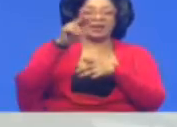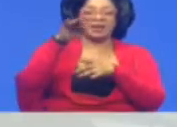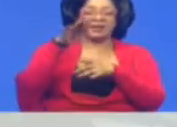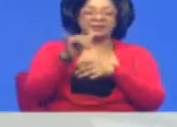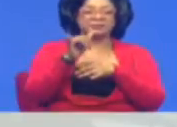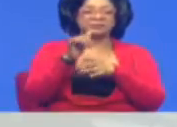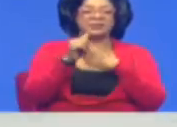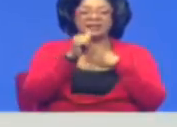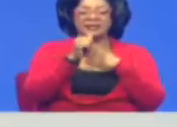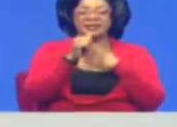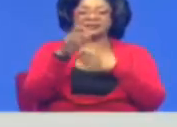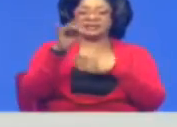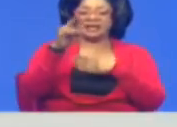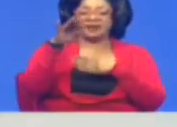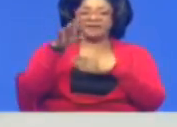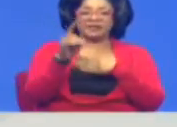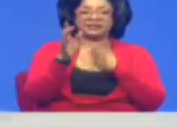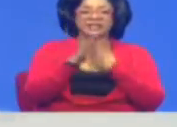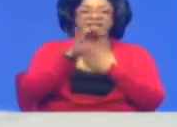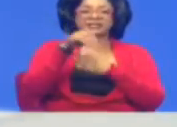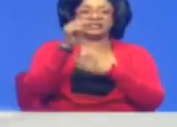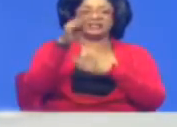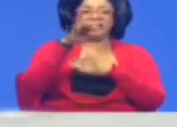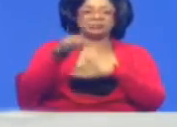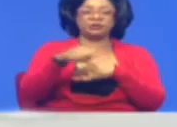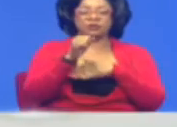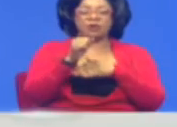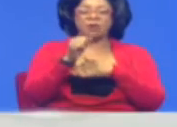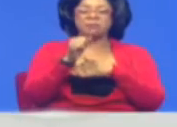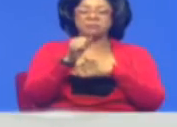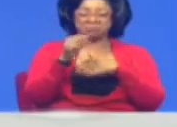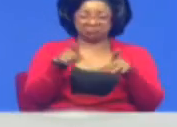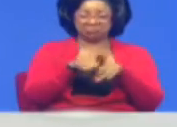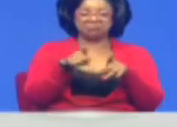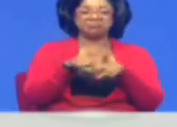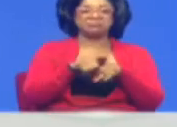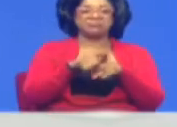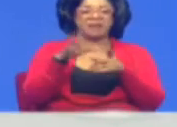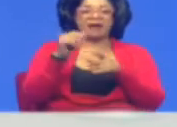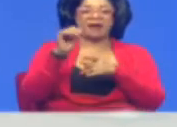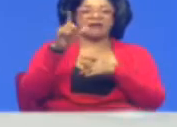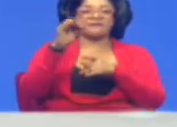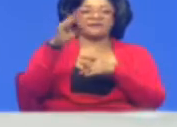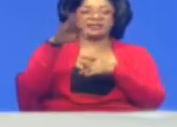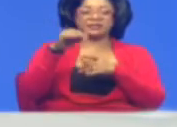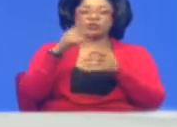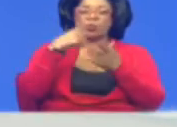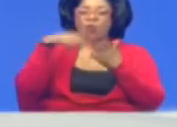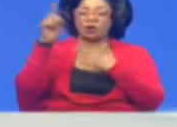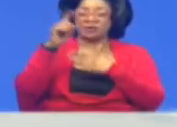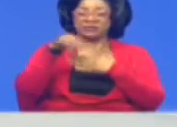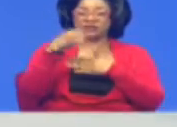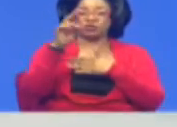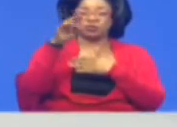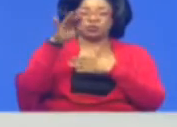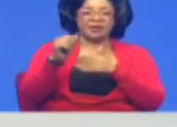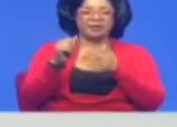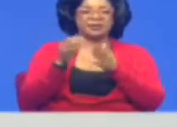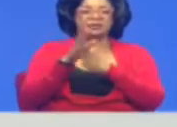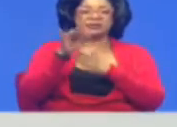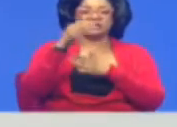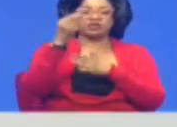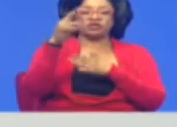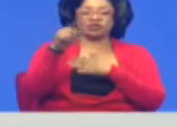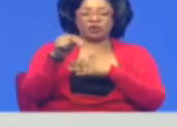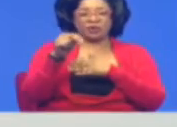led David Ndatha and James Mwara to the podium as Alfred Chola won the junior elite class, followed by John Paul Makona